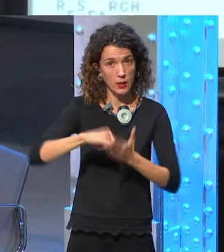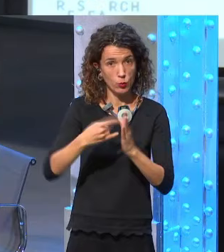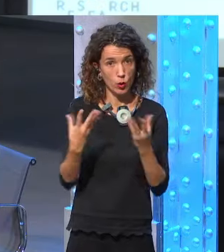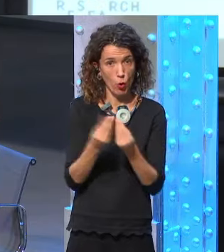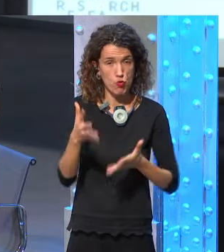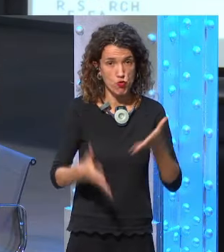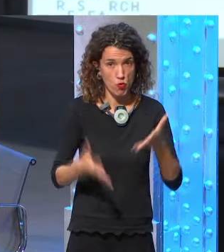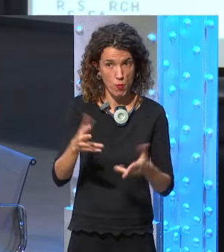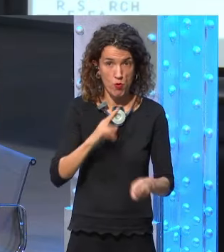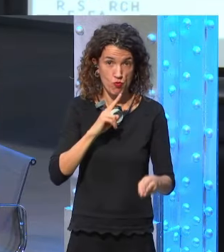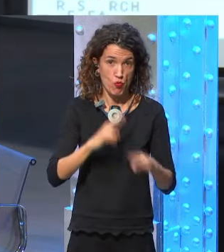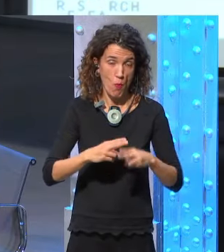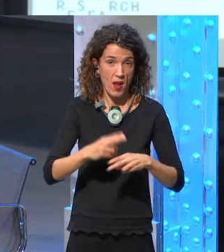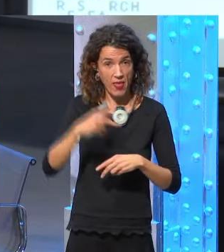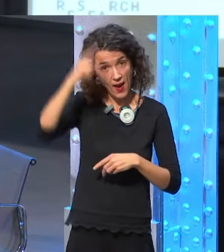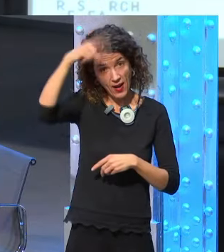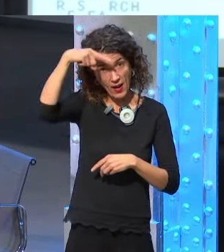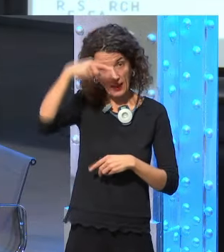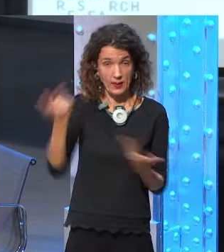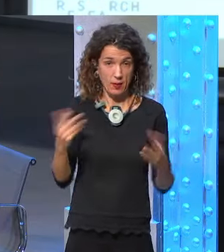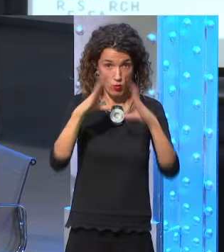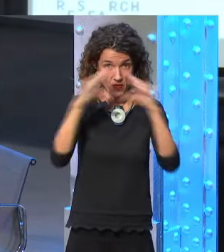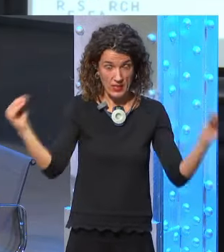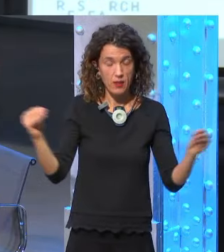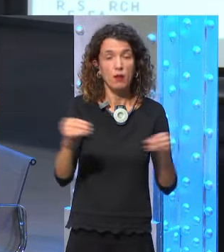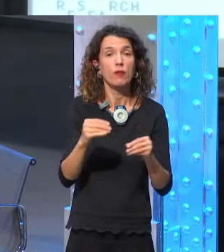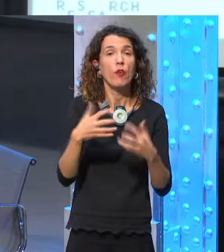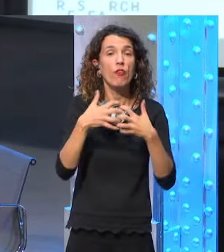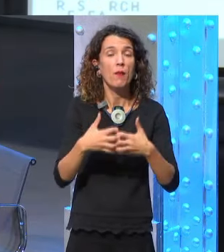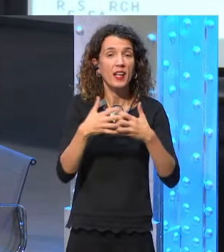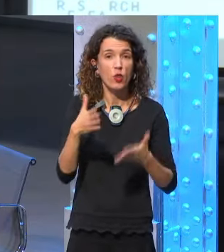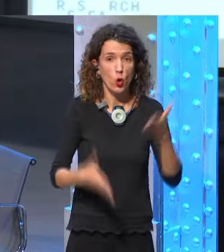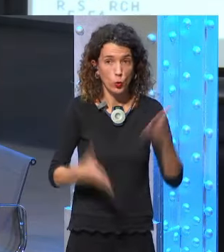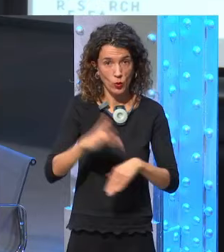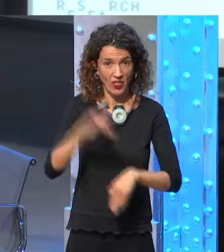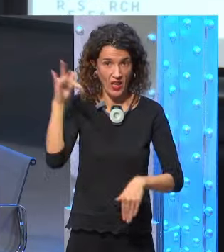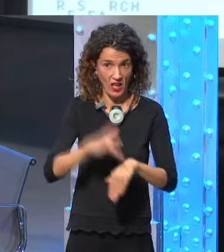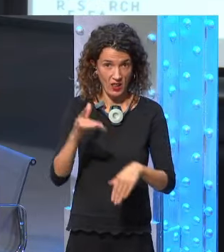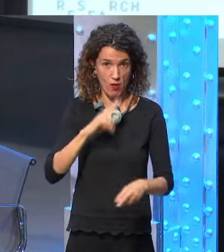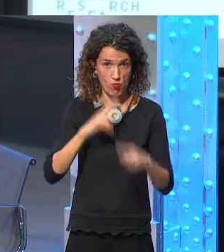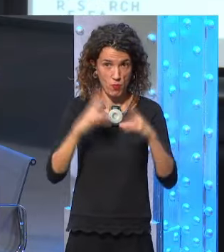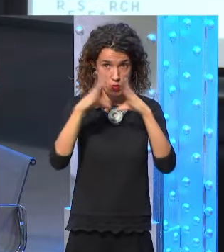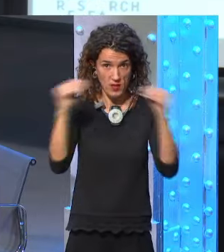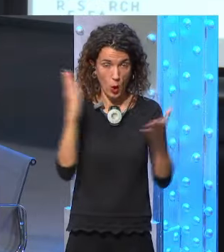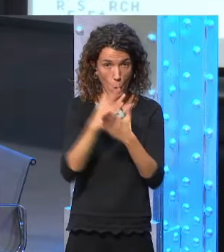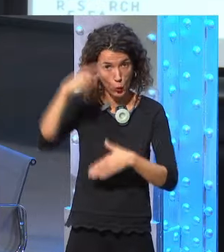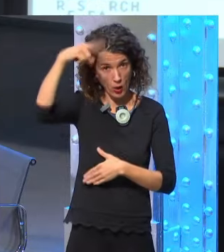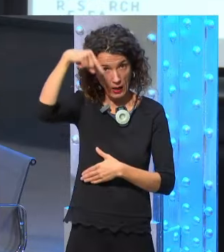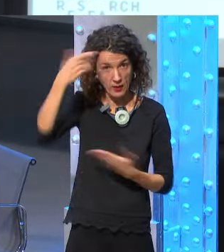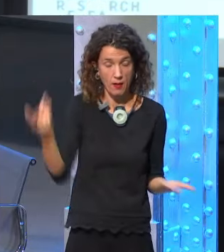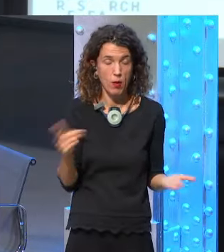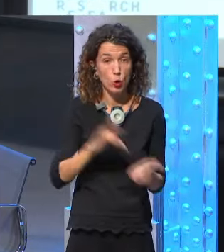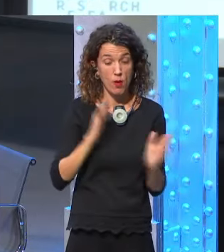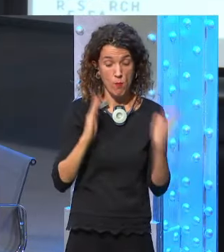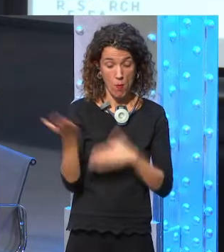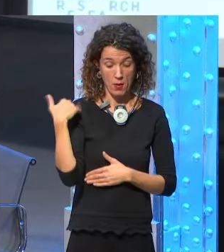building practice, we need some tangible connection between the two. And at the time when we were thinking